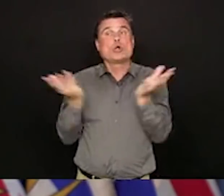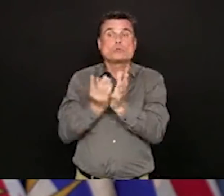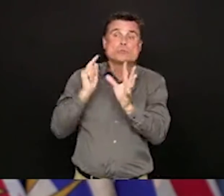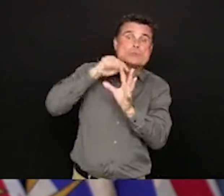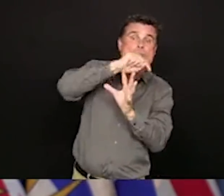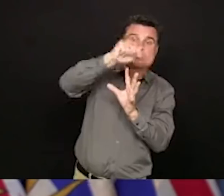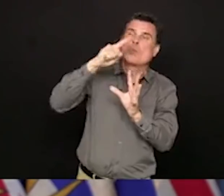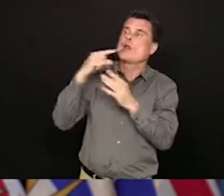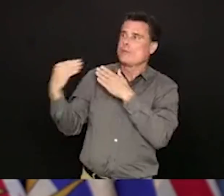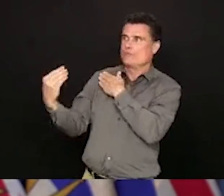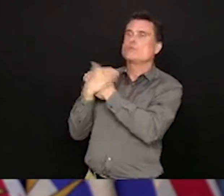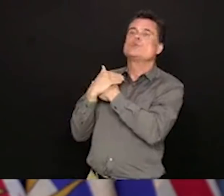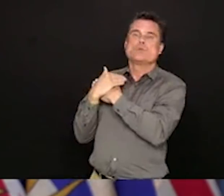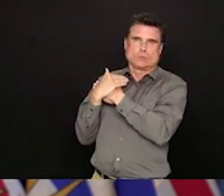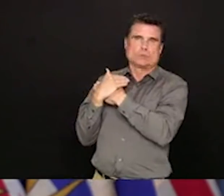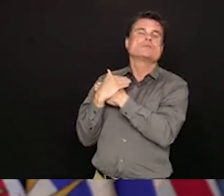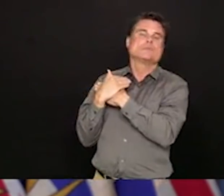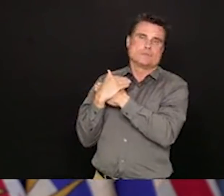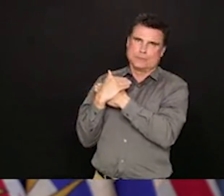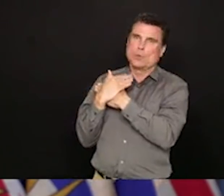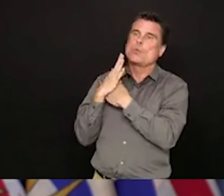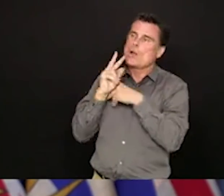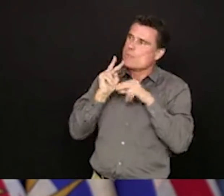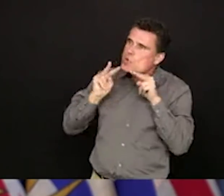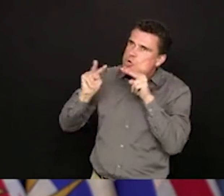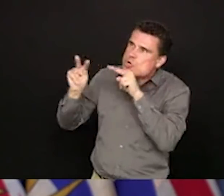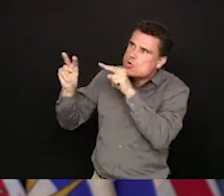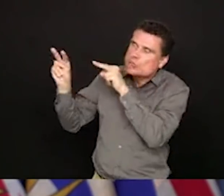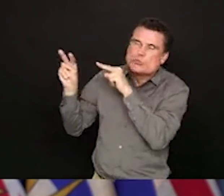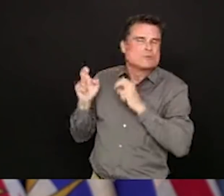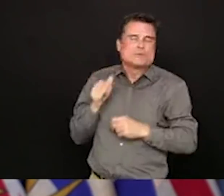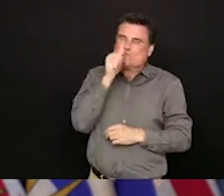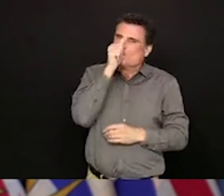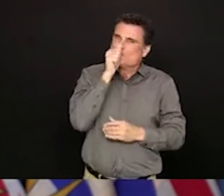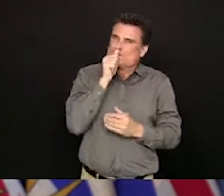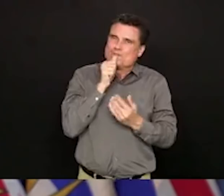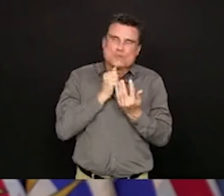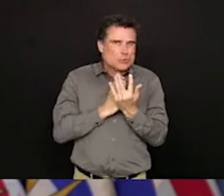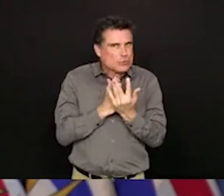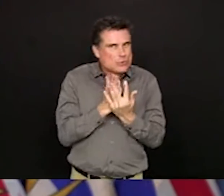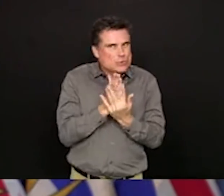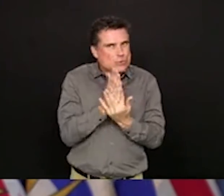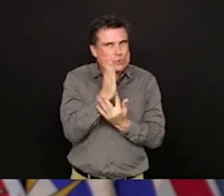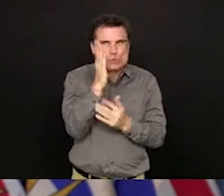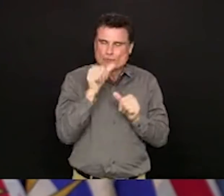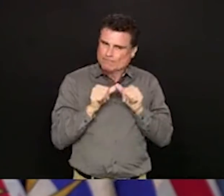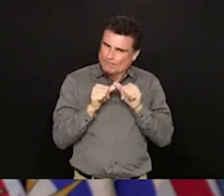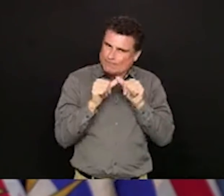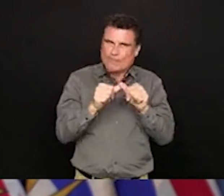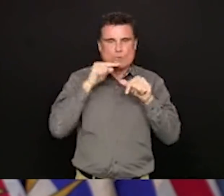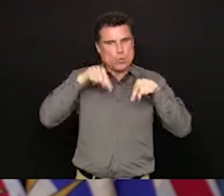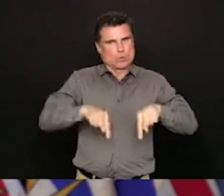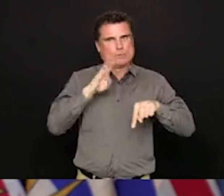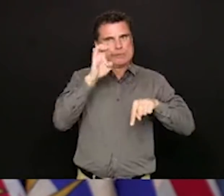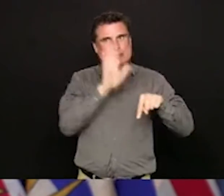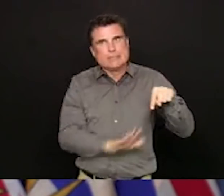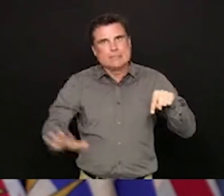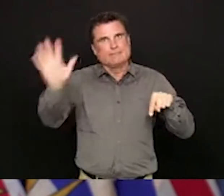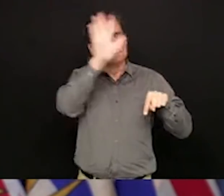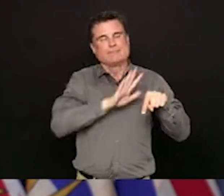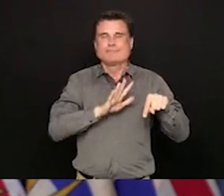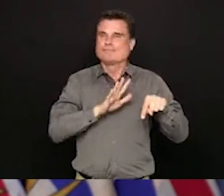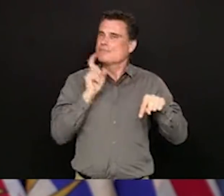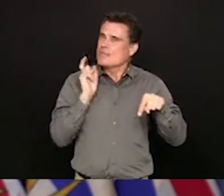hurdle, we can't begin to make changes. One of the most important things that we all need to do is